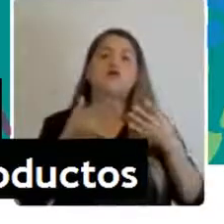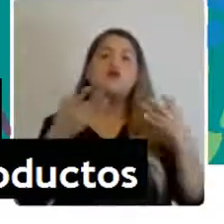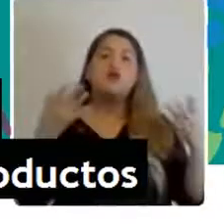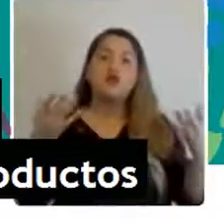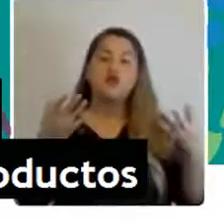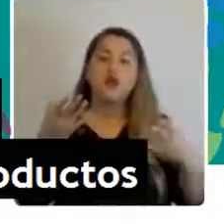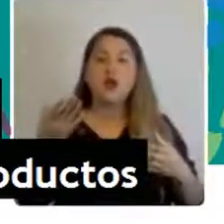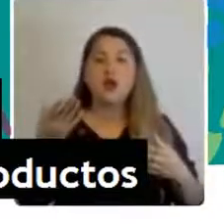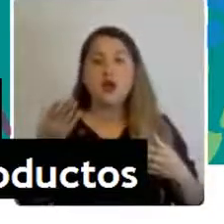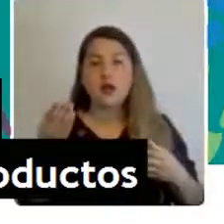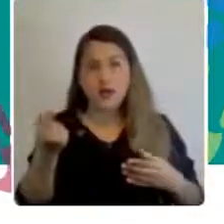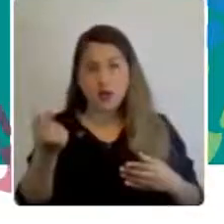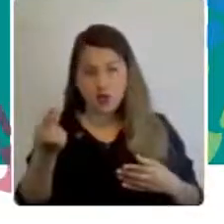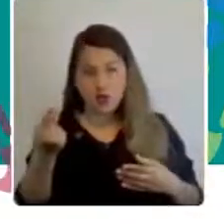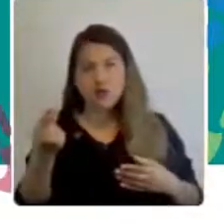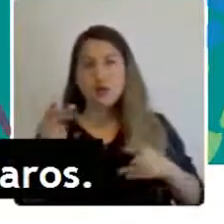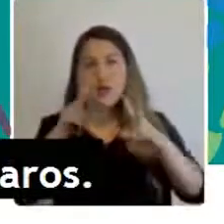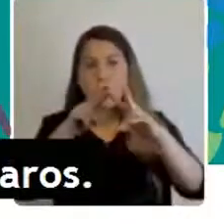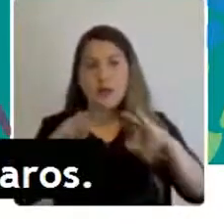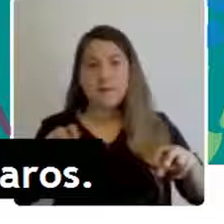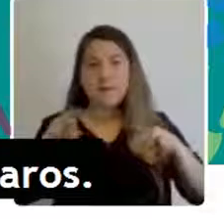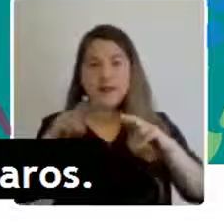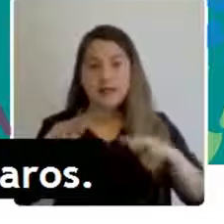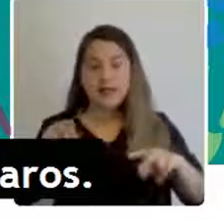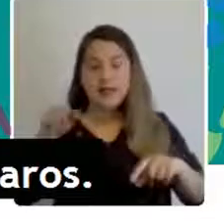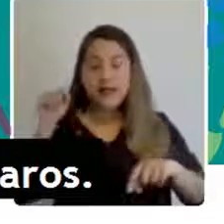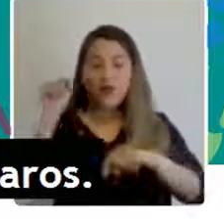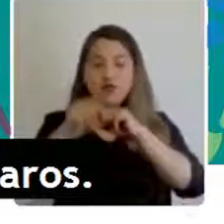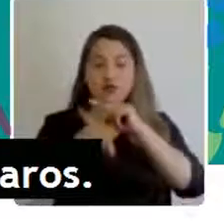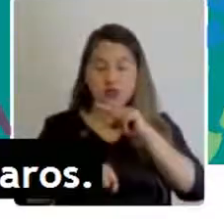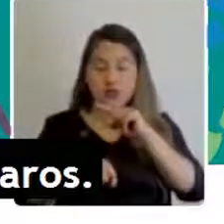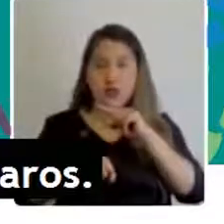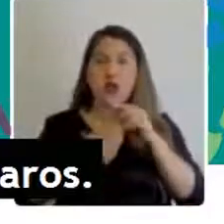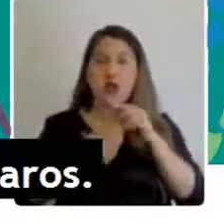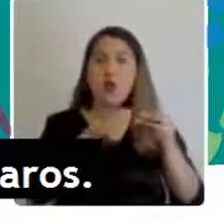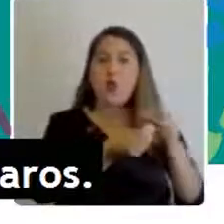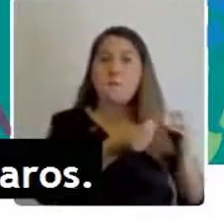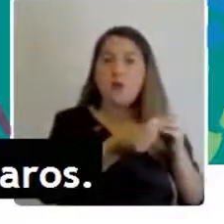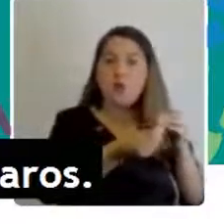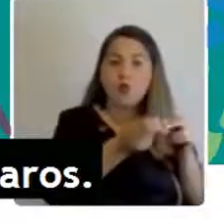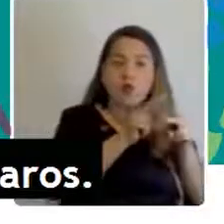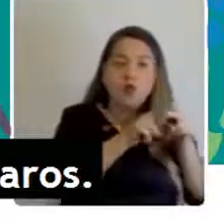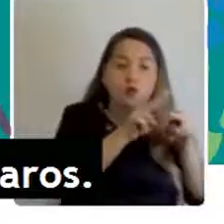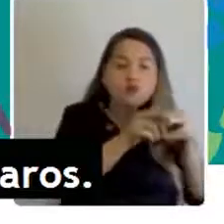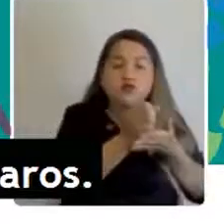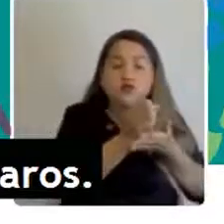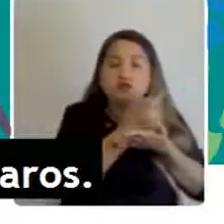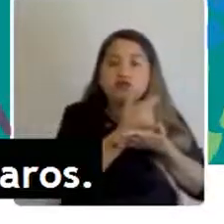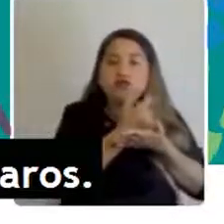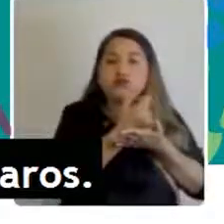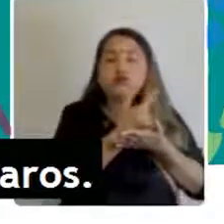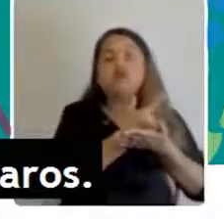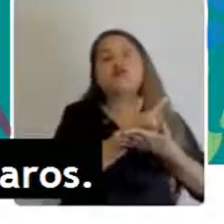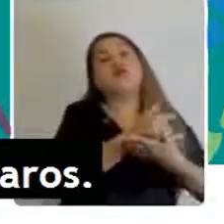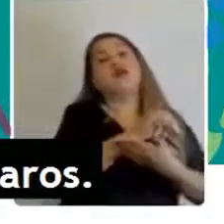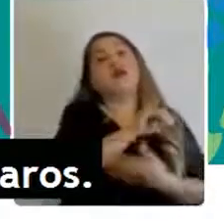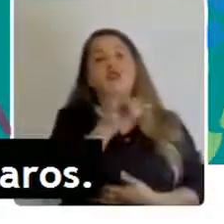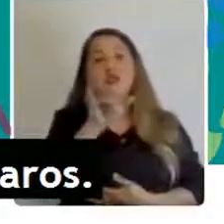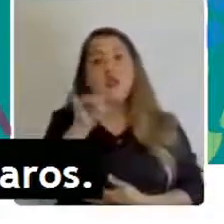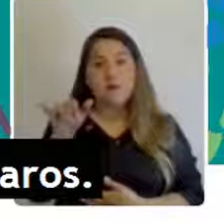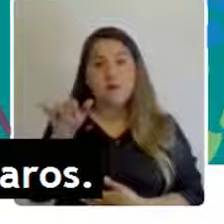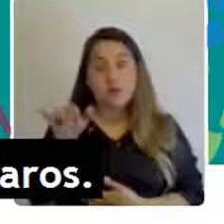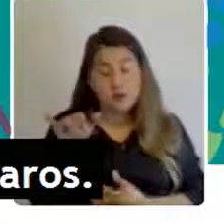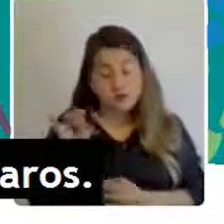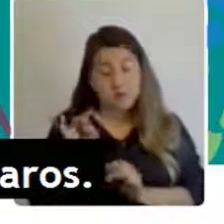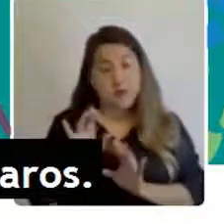a product, a medicinal product. But then after that, maybe the patients cannot benefit